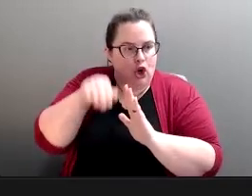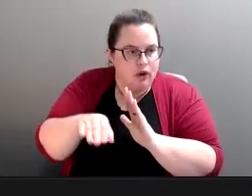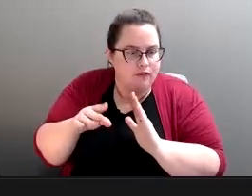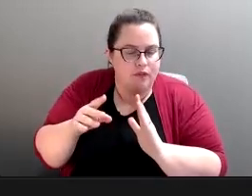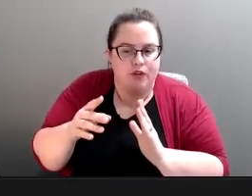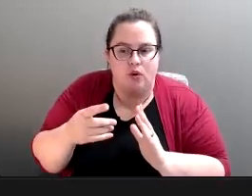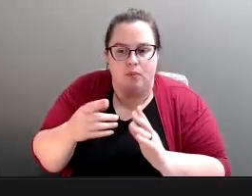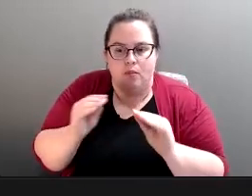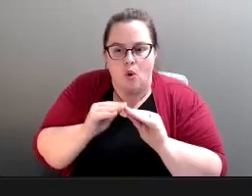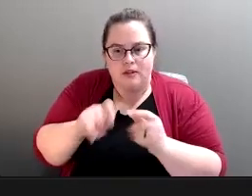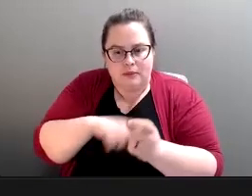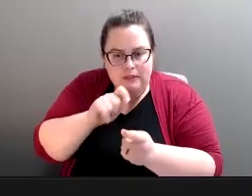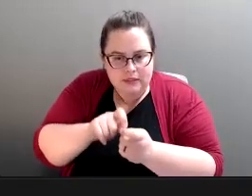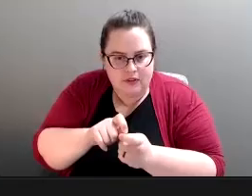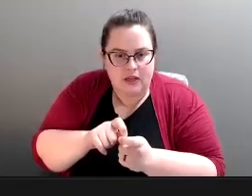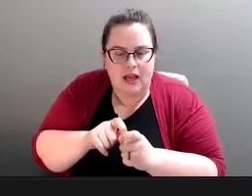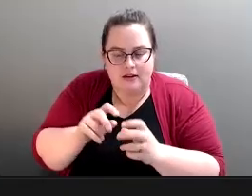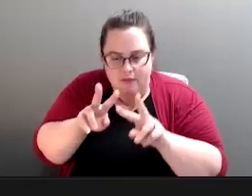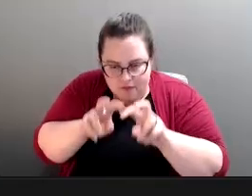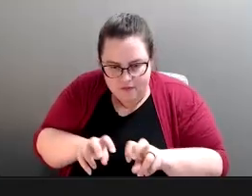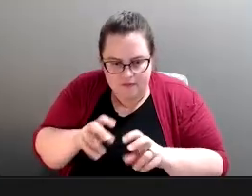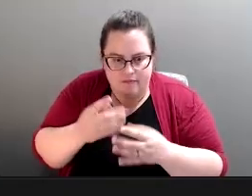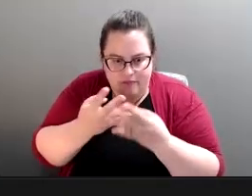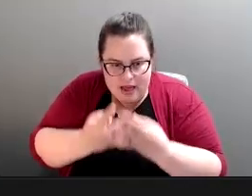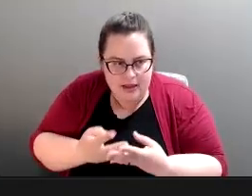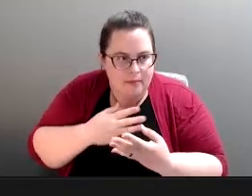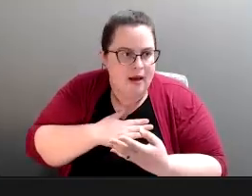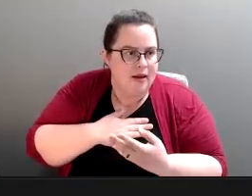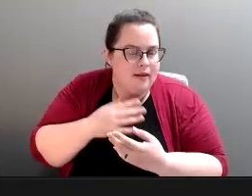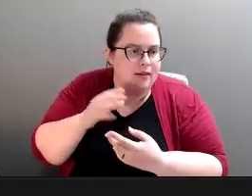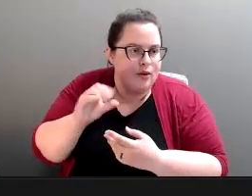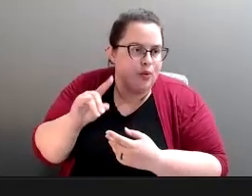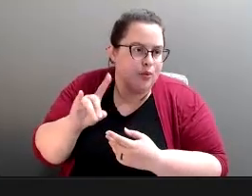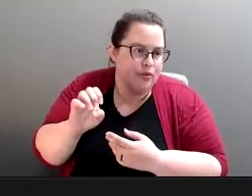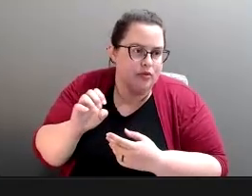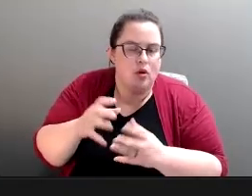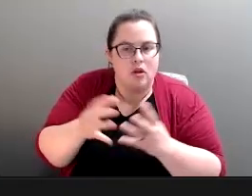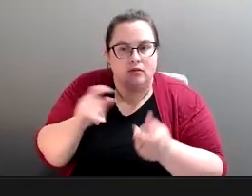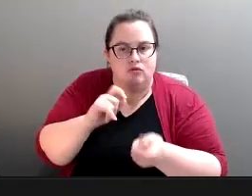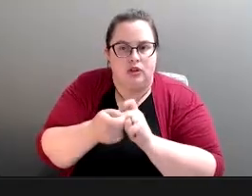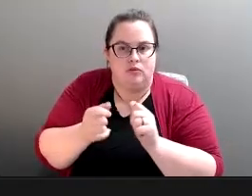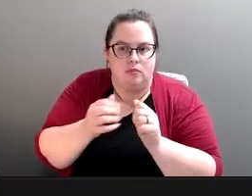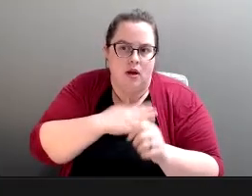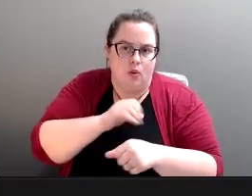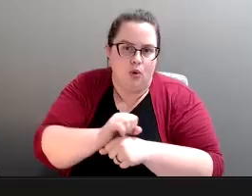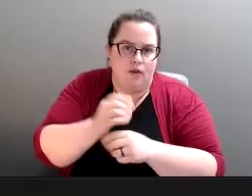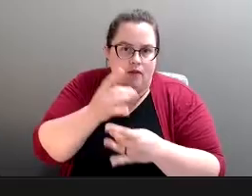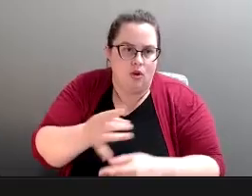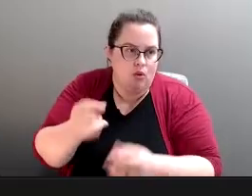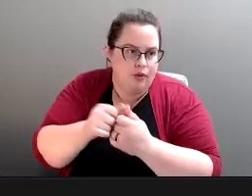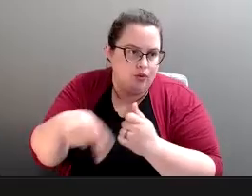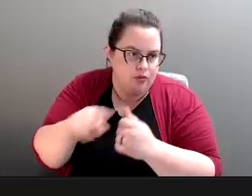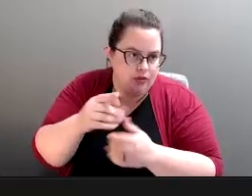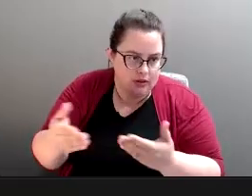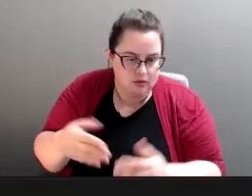specific, vetting a lot of my code. So a lot of things has changed, as far as like my workflow with those things. But Rick, wouldn't you